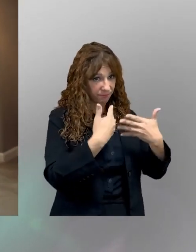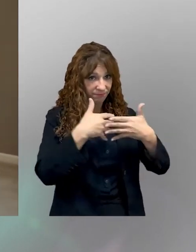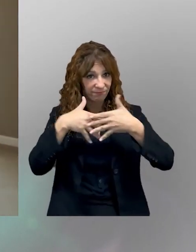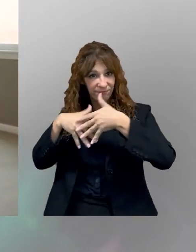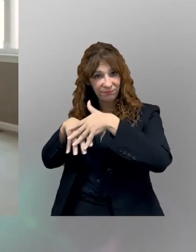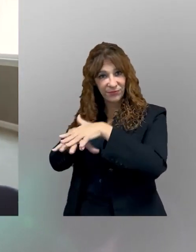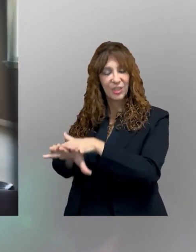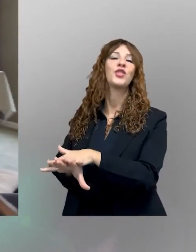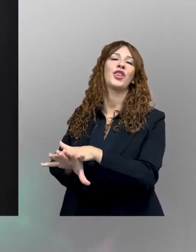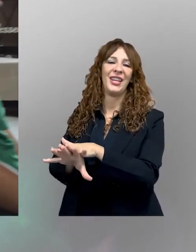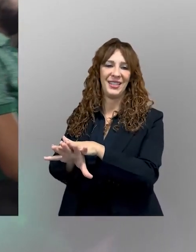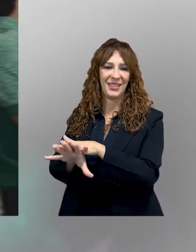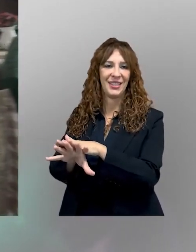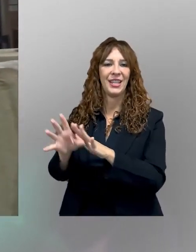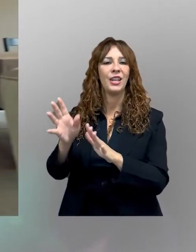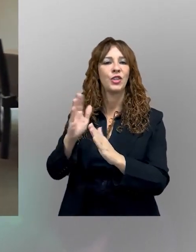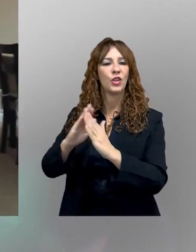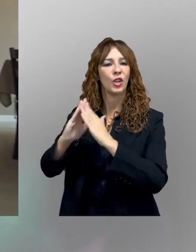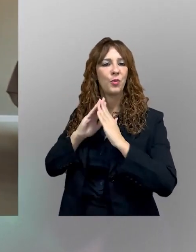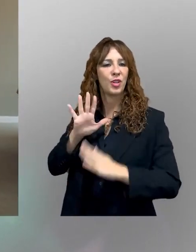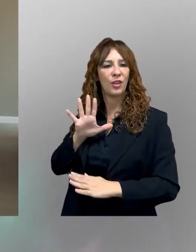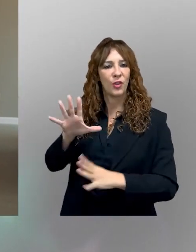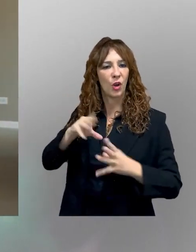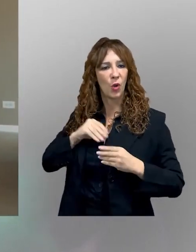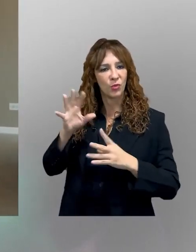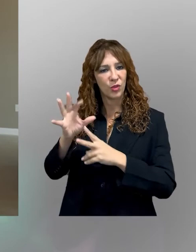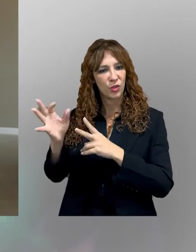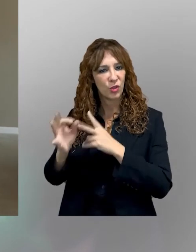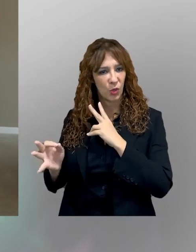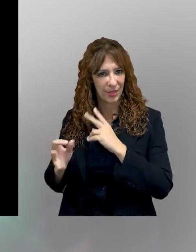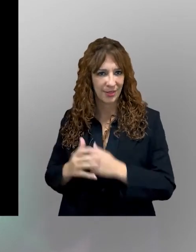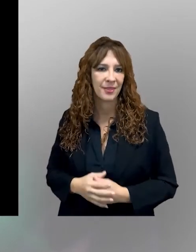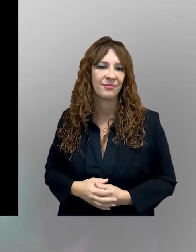integrated into a community of choice.